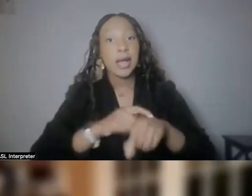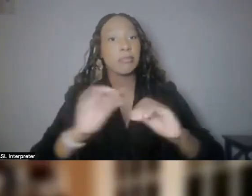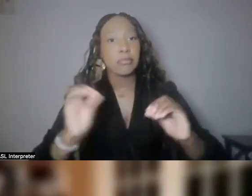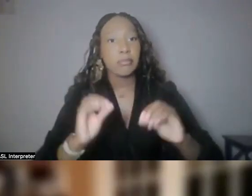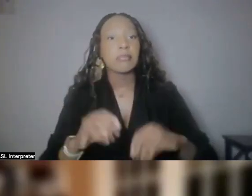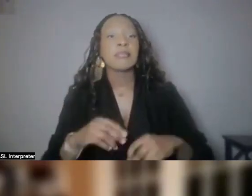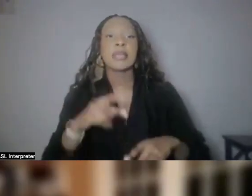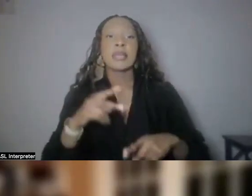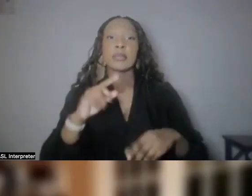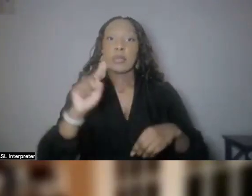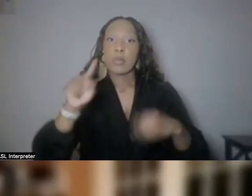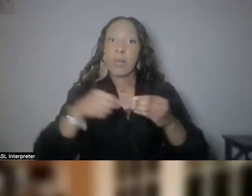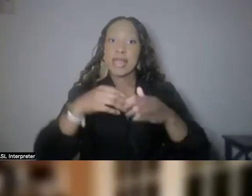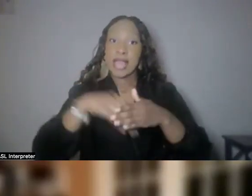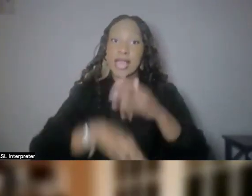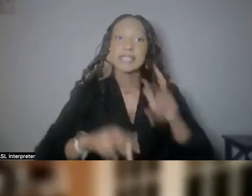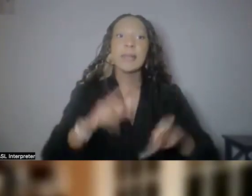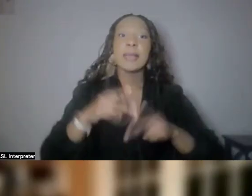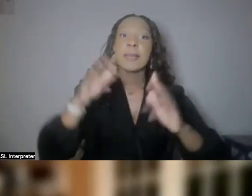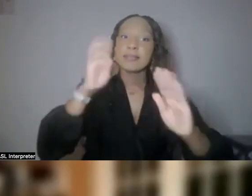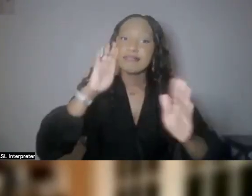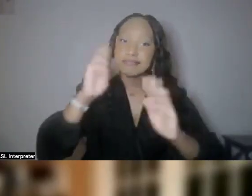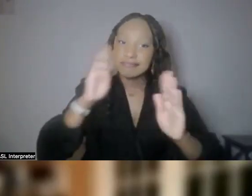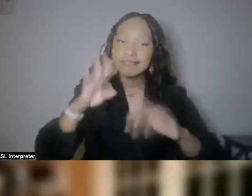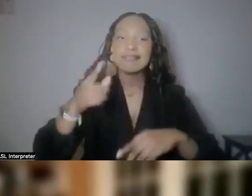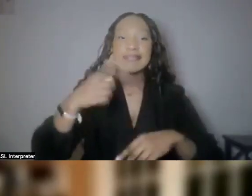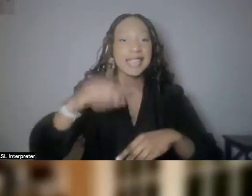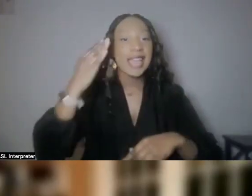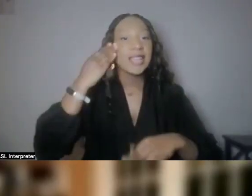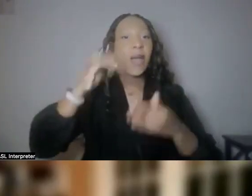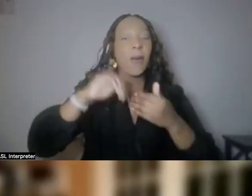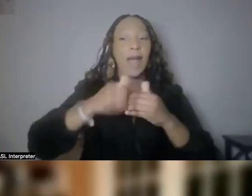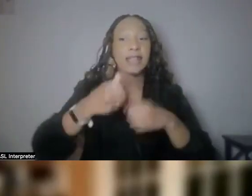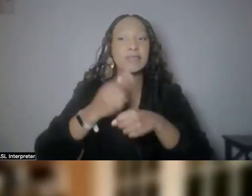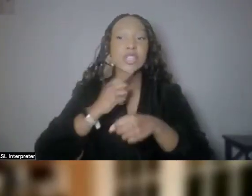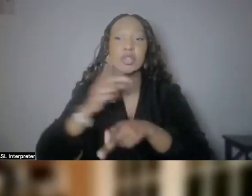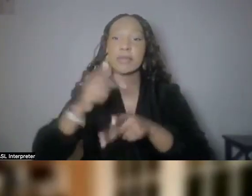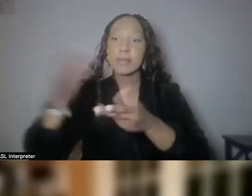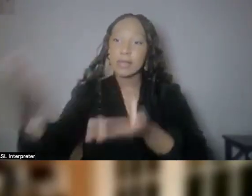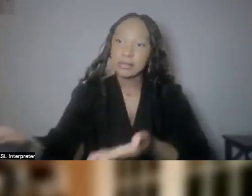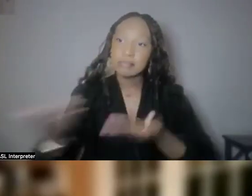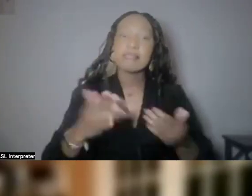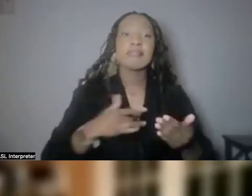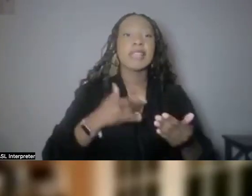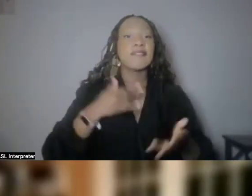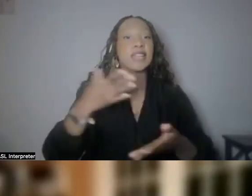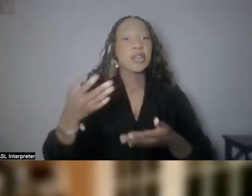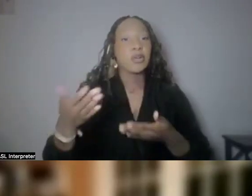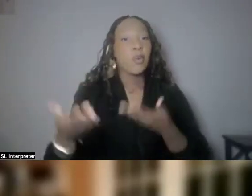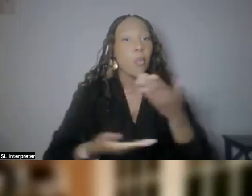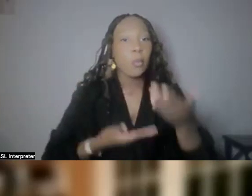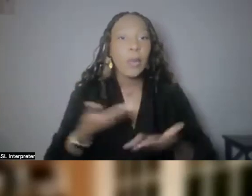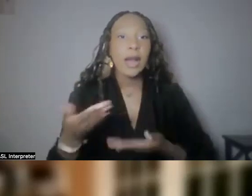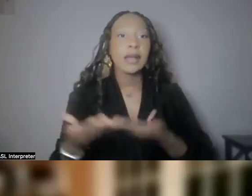by people who know how to bring the folks in a way that is